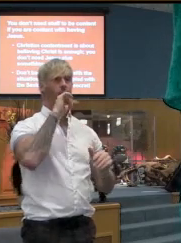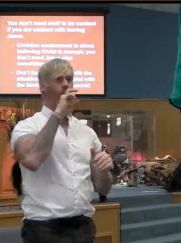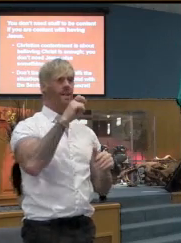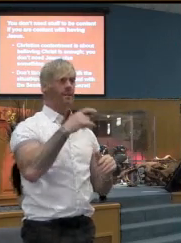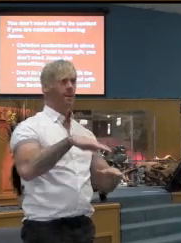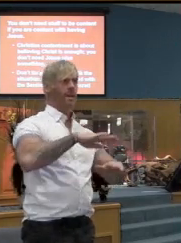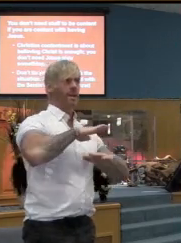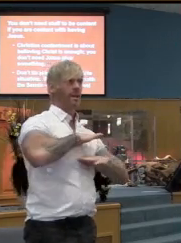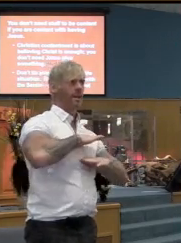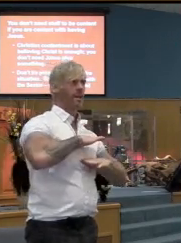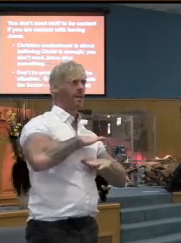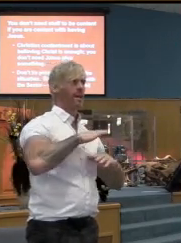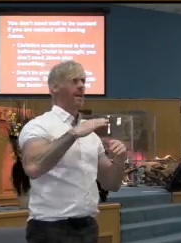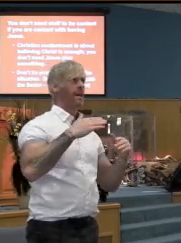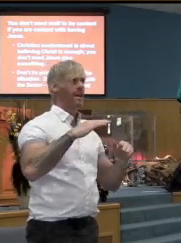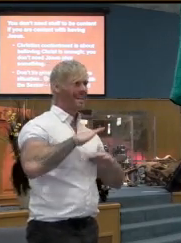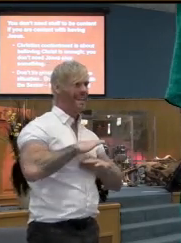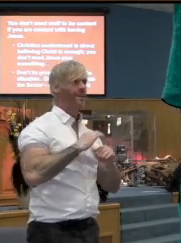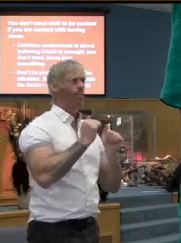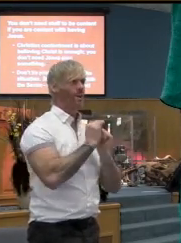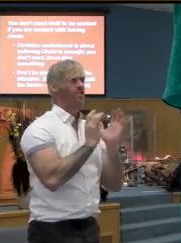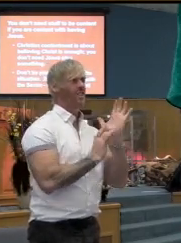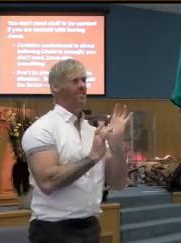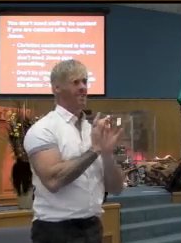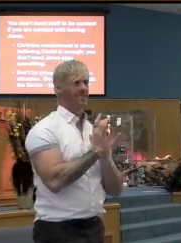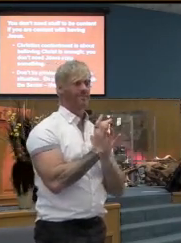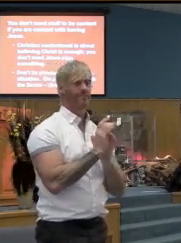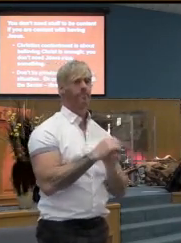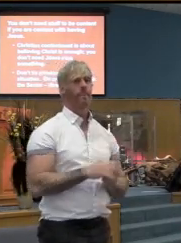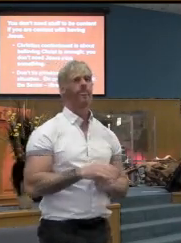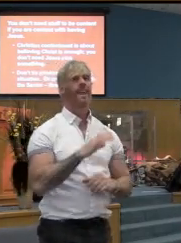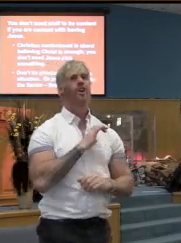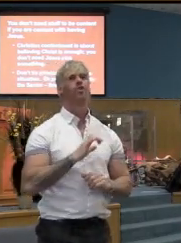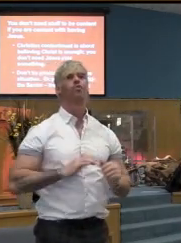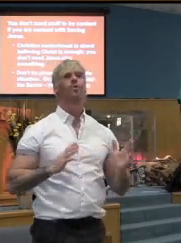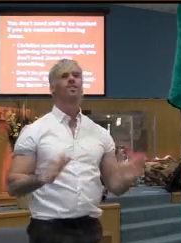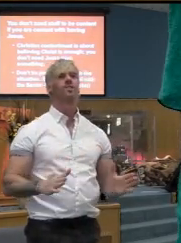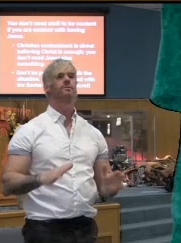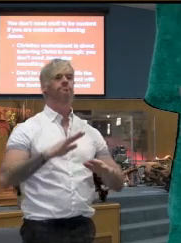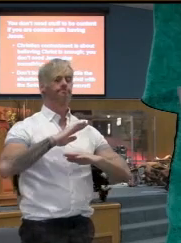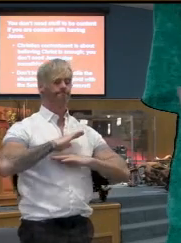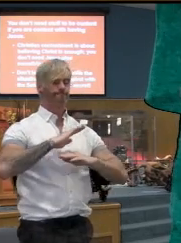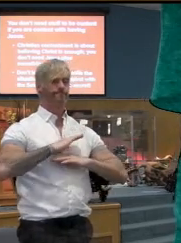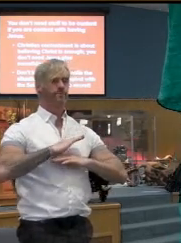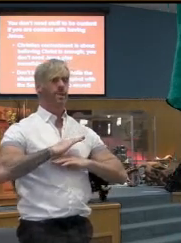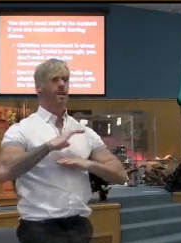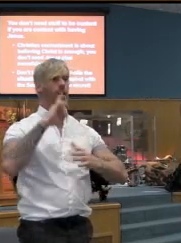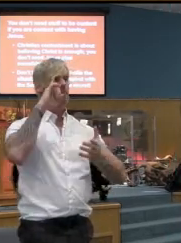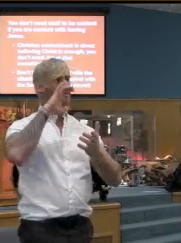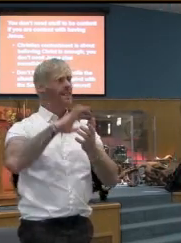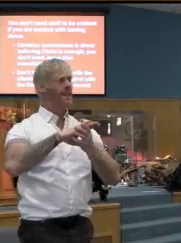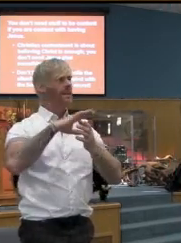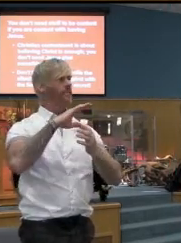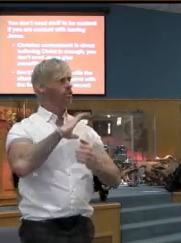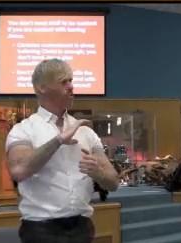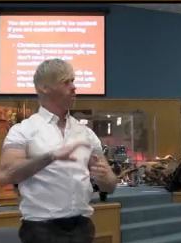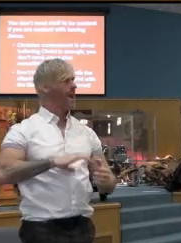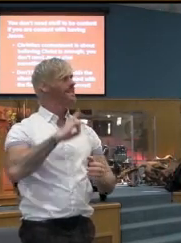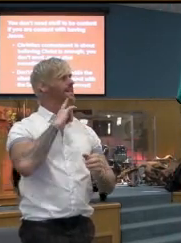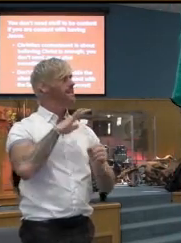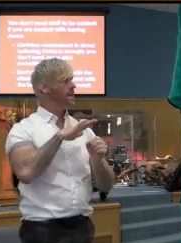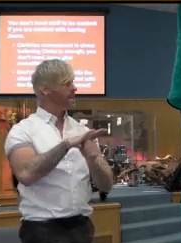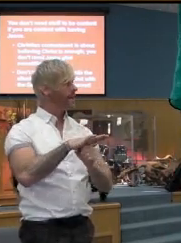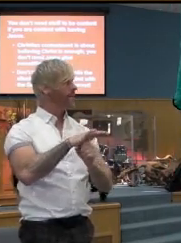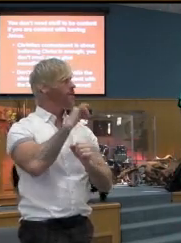you're content with having Jesus. Christian contentment is about believing Christ is enough. You